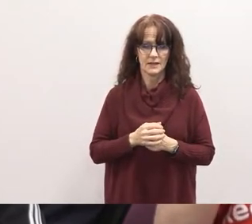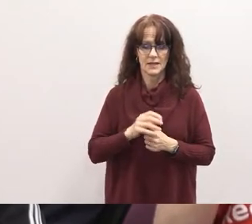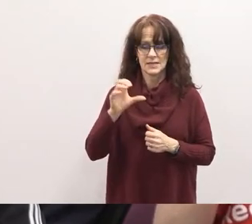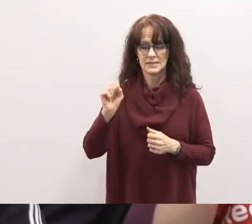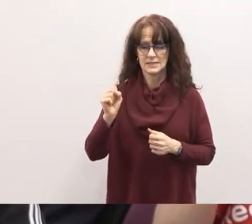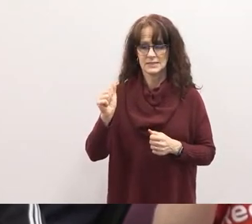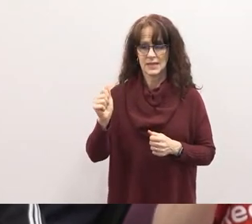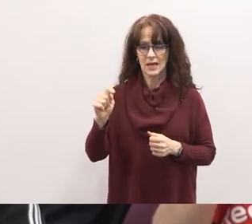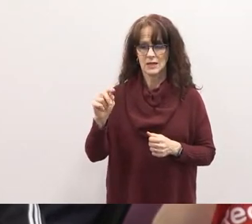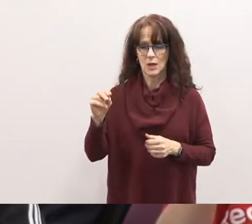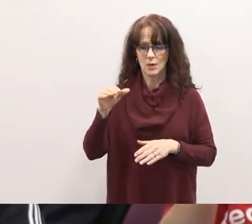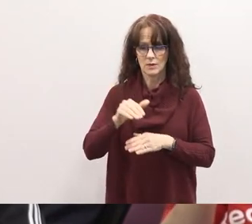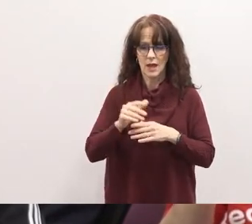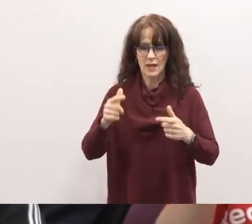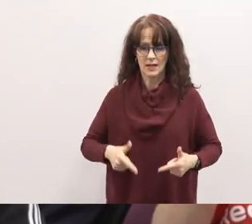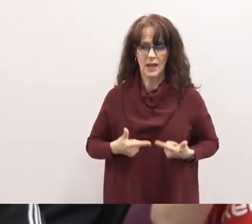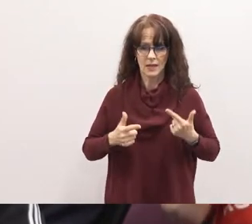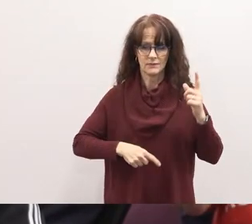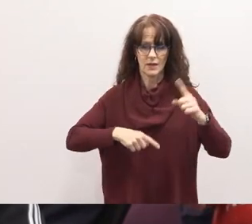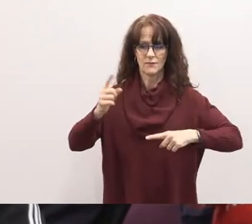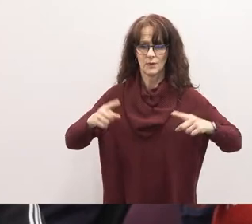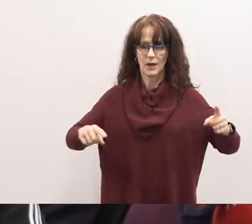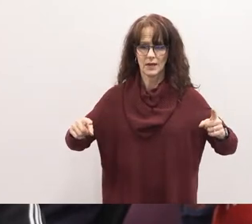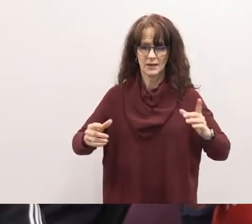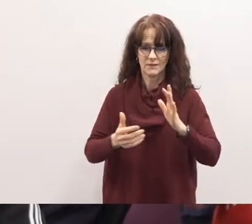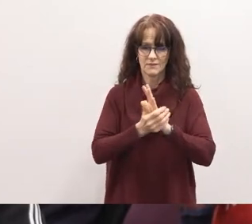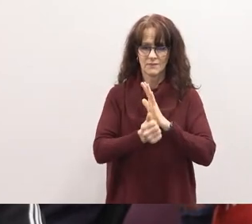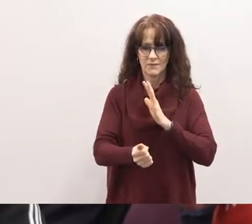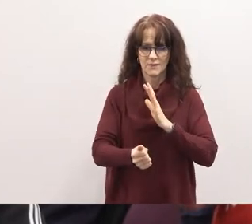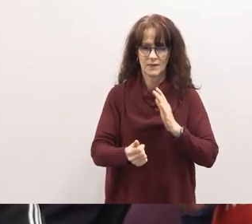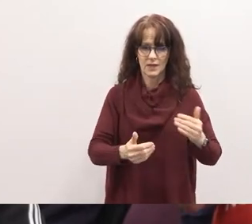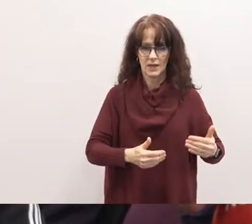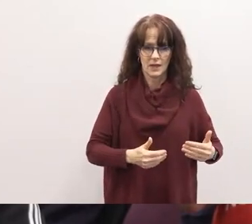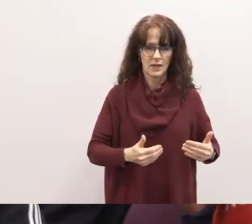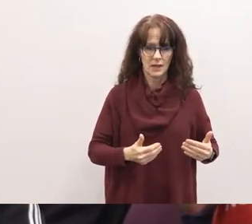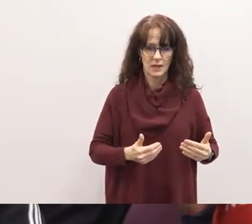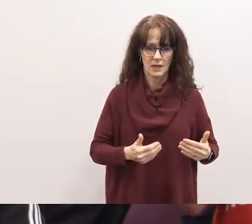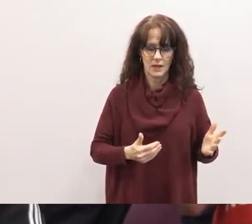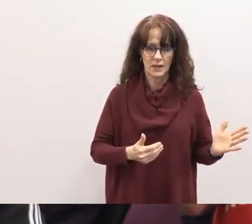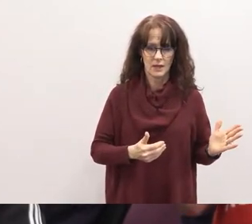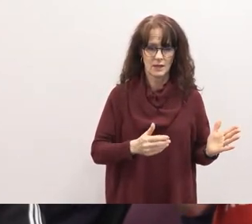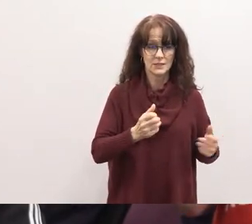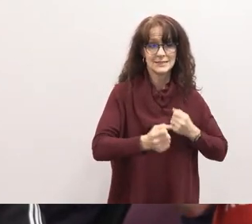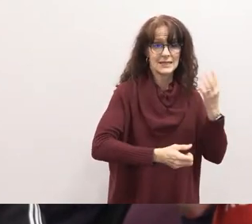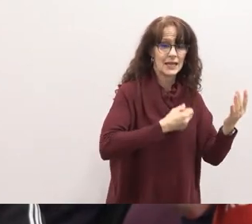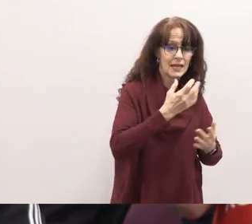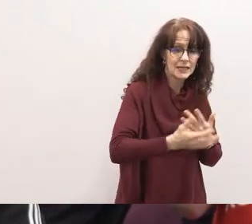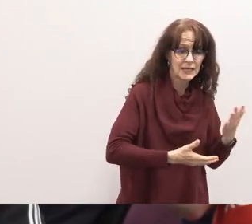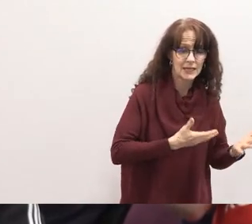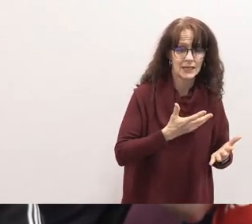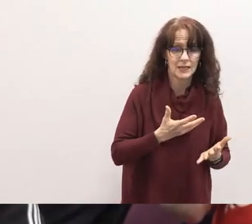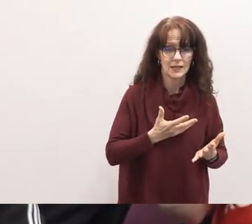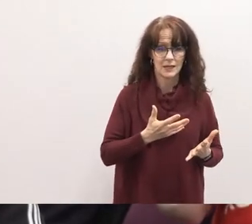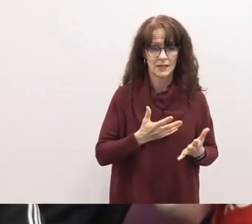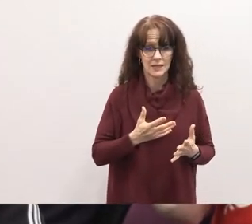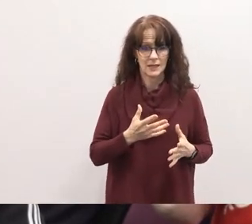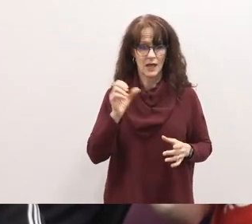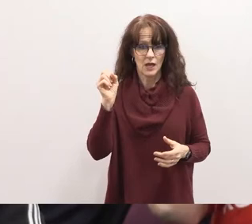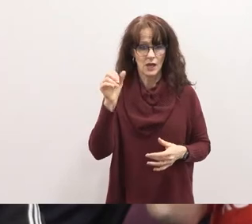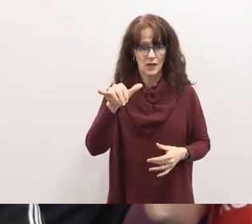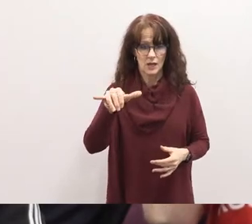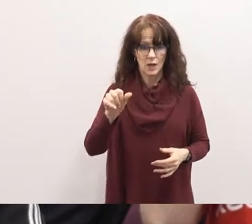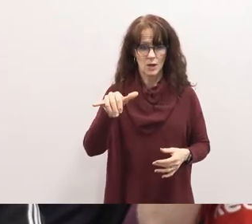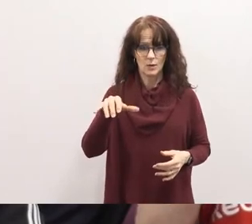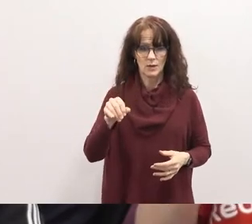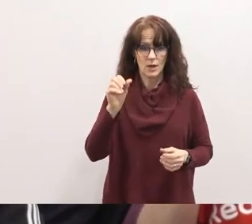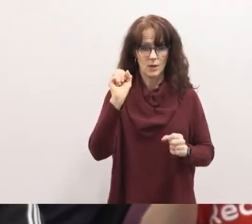Sado Night Live included a variety of talents ranging from a yo-yo performance to singing. Yeah, it was really interesting, by the way.